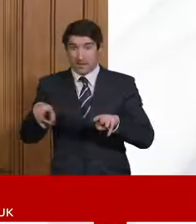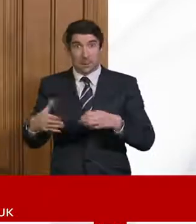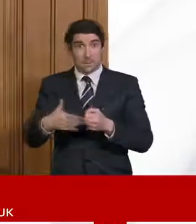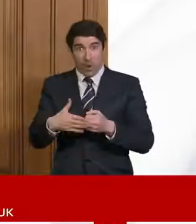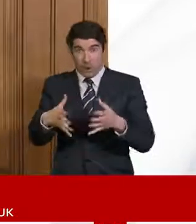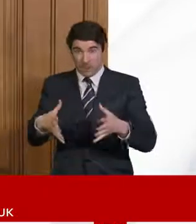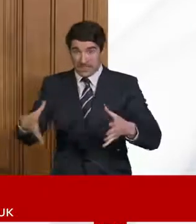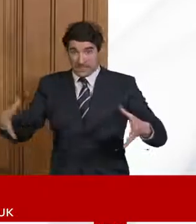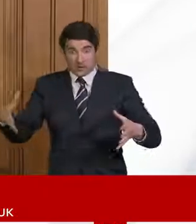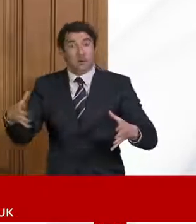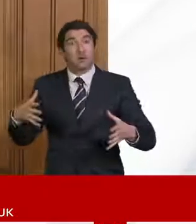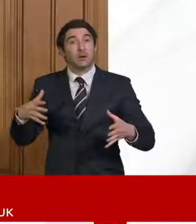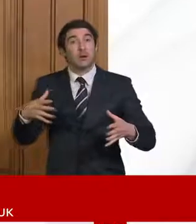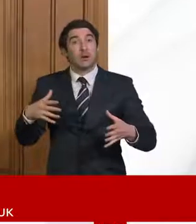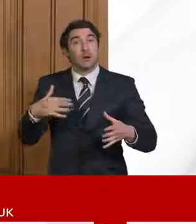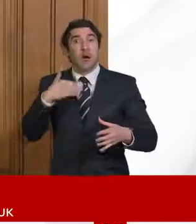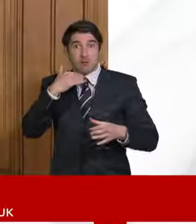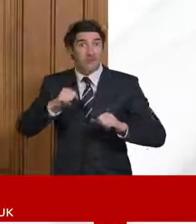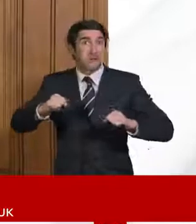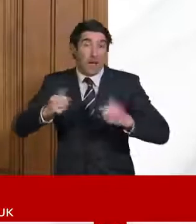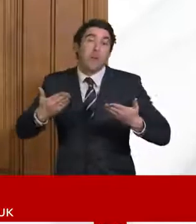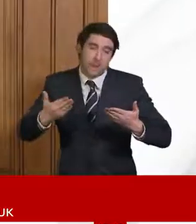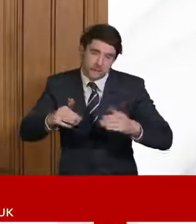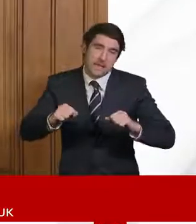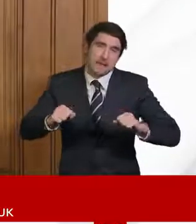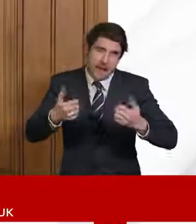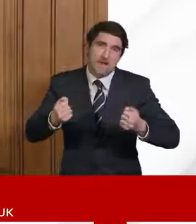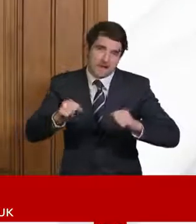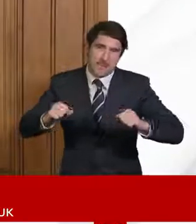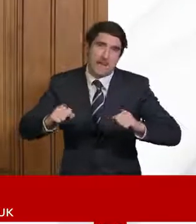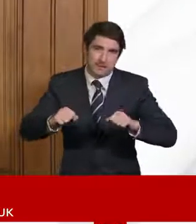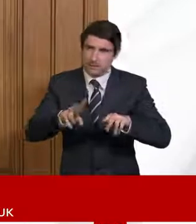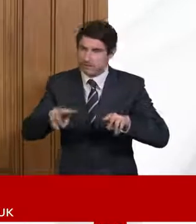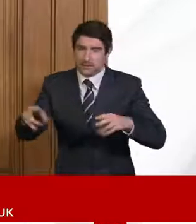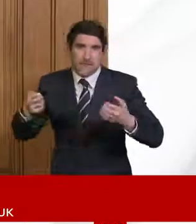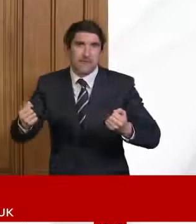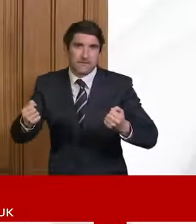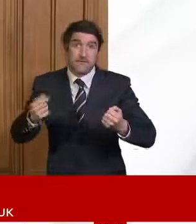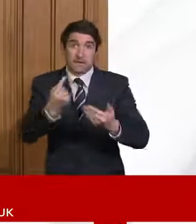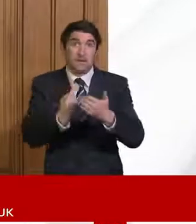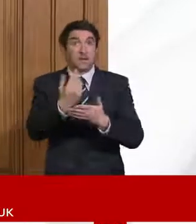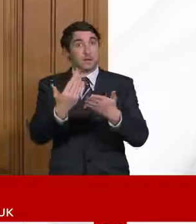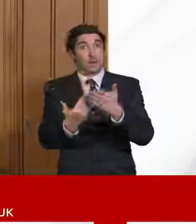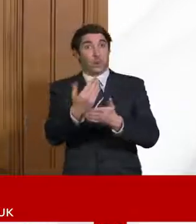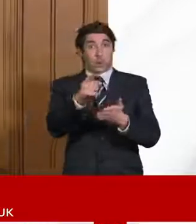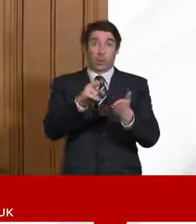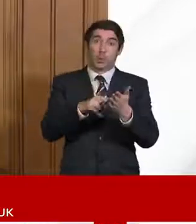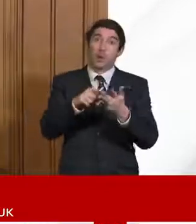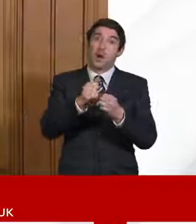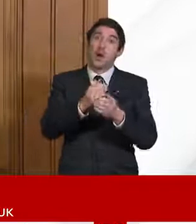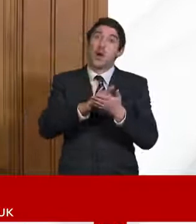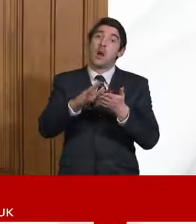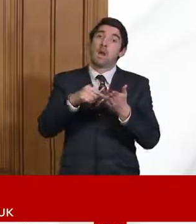have surge capacity to move into. And of course, the Nightingale Hospital in East London is an additional